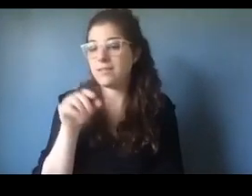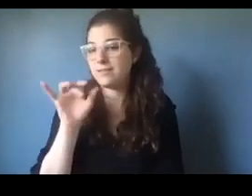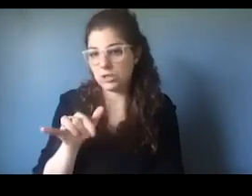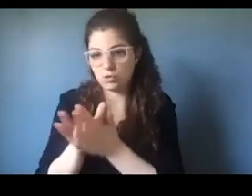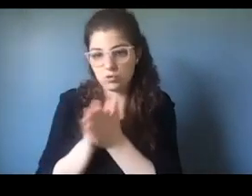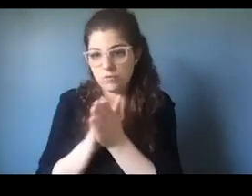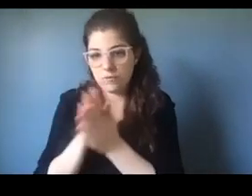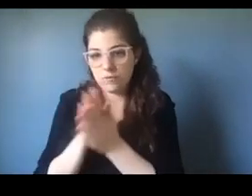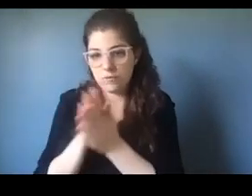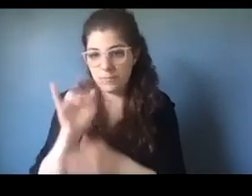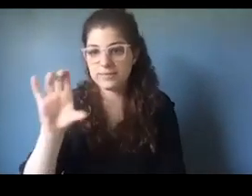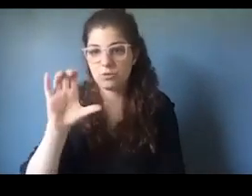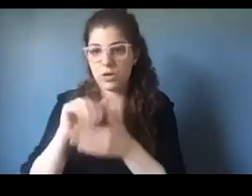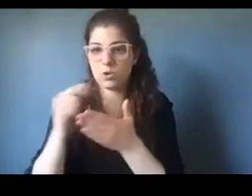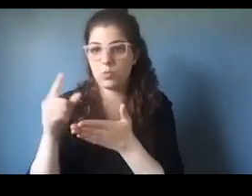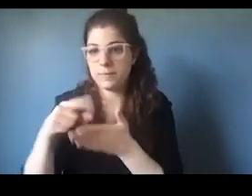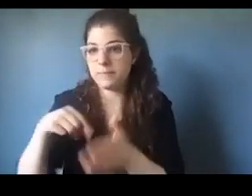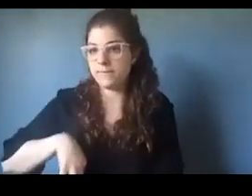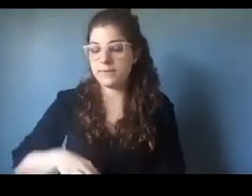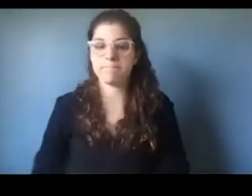that $600 a week benefit.